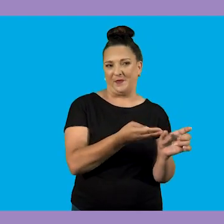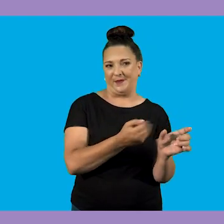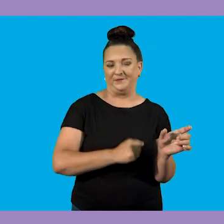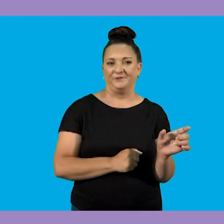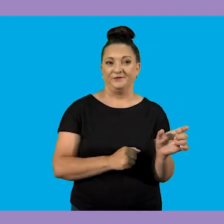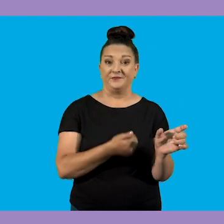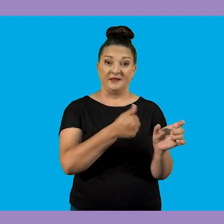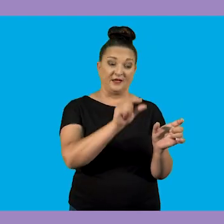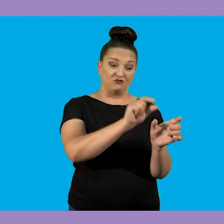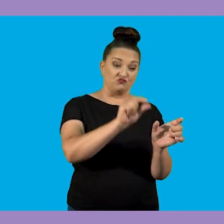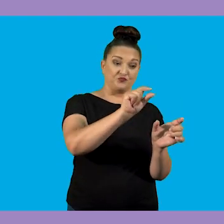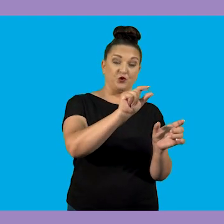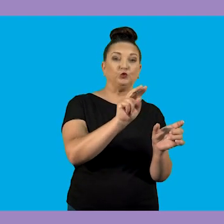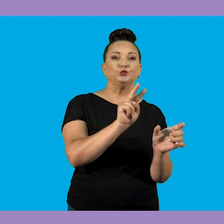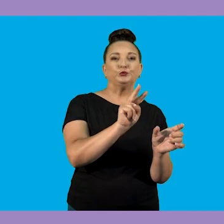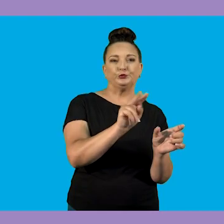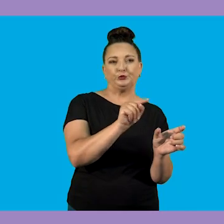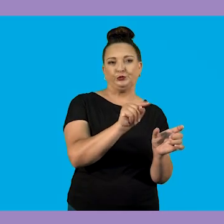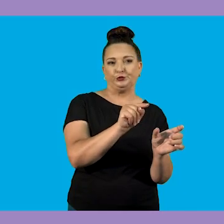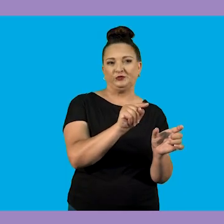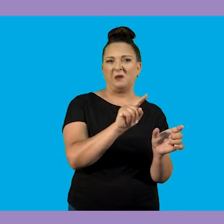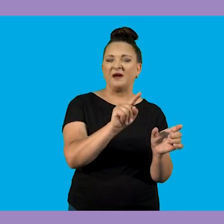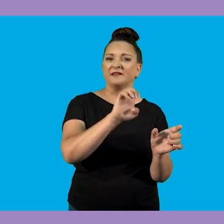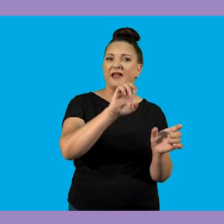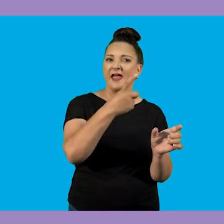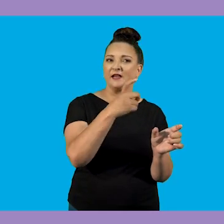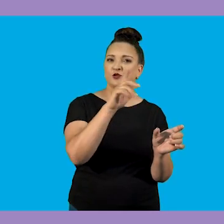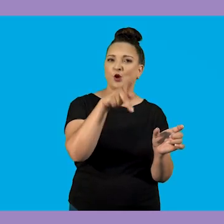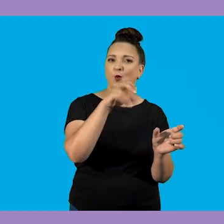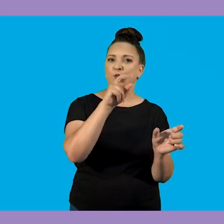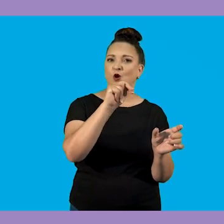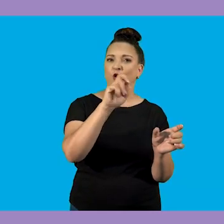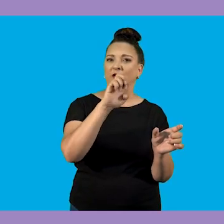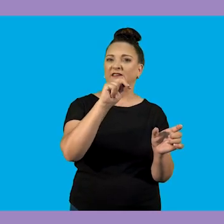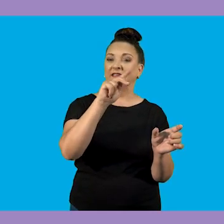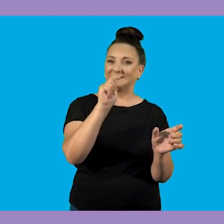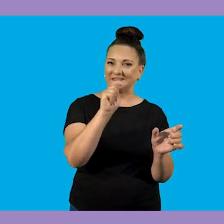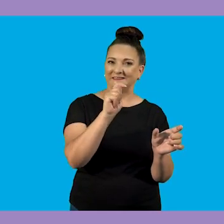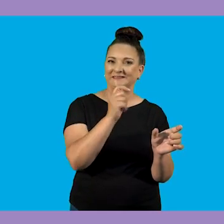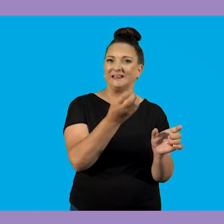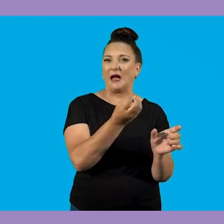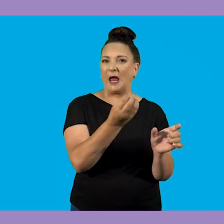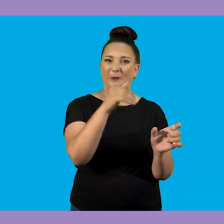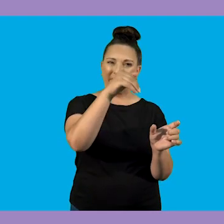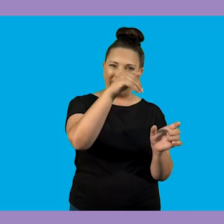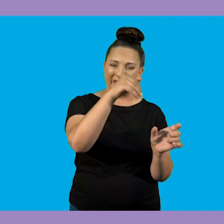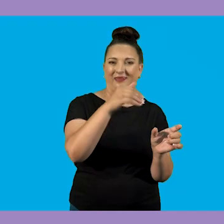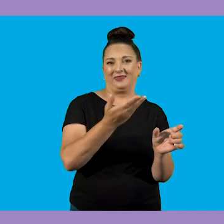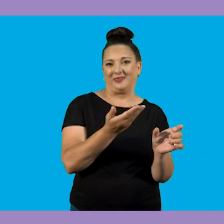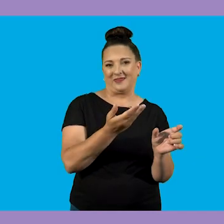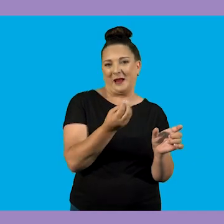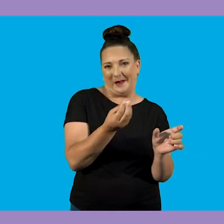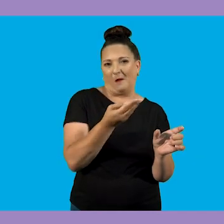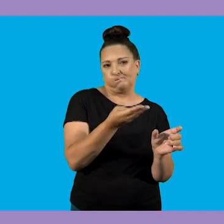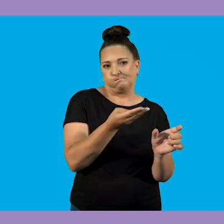have the exponent, which is the 2 there. Remember, an exponent is the number of factors of the base.